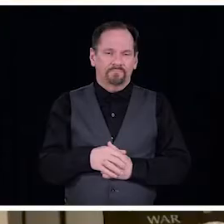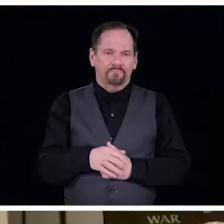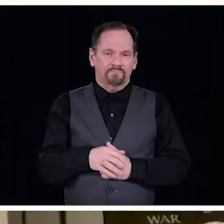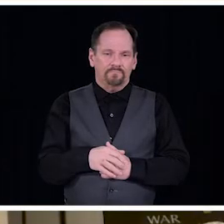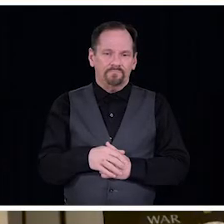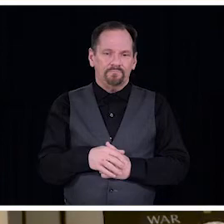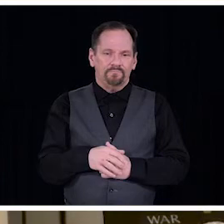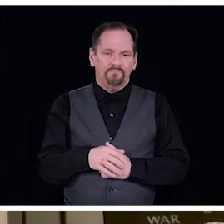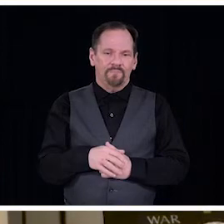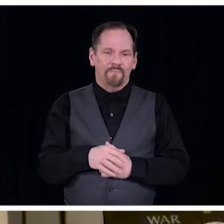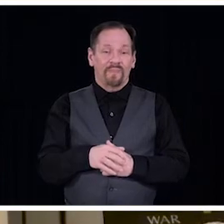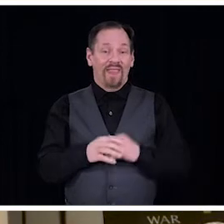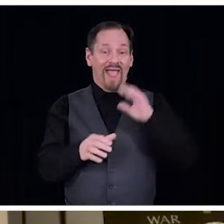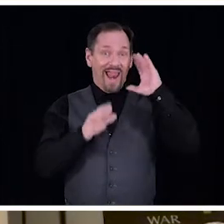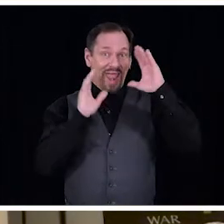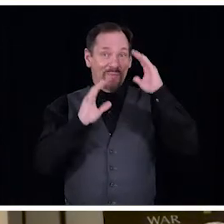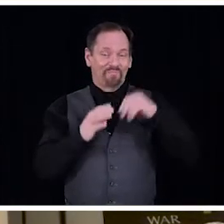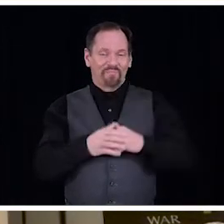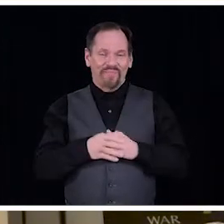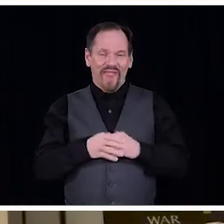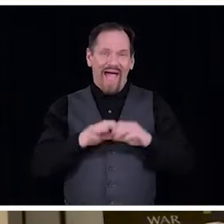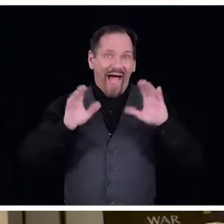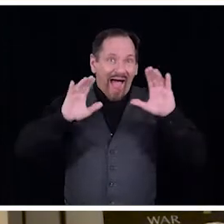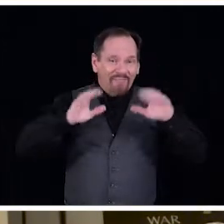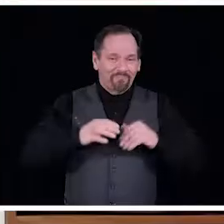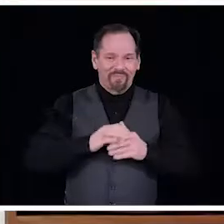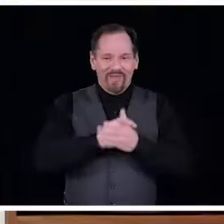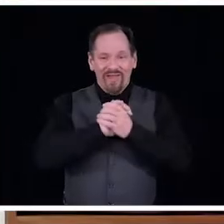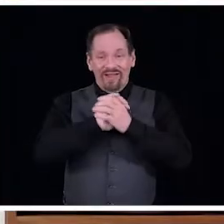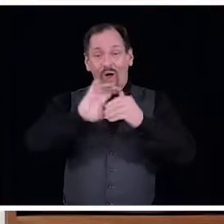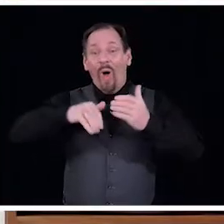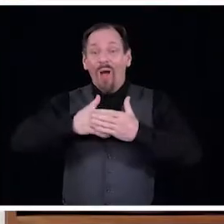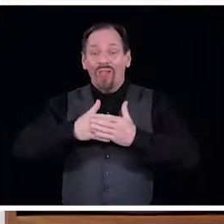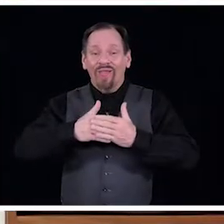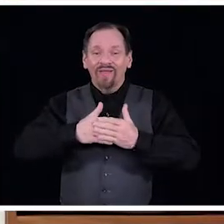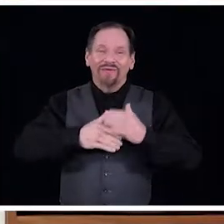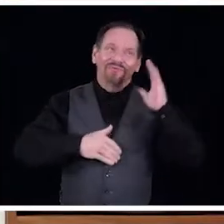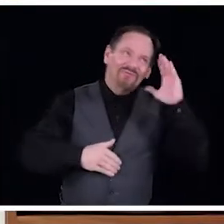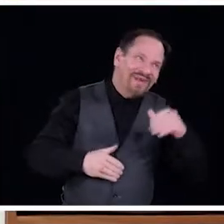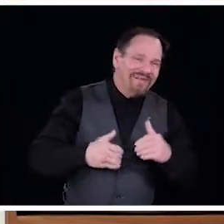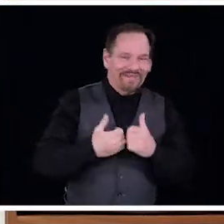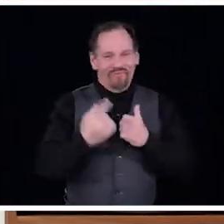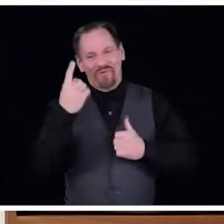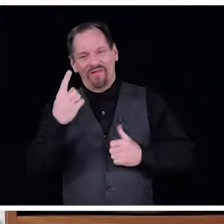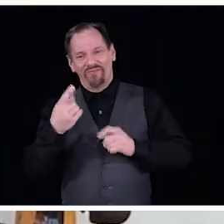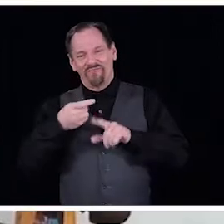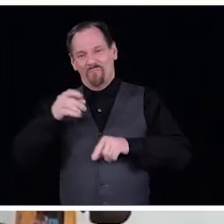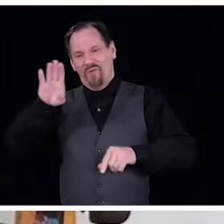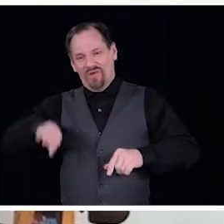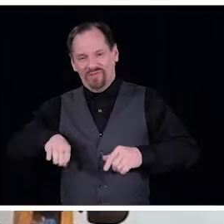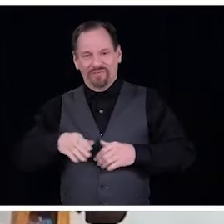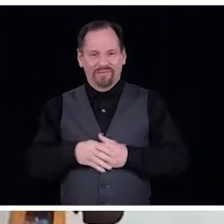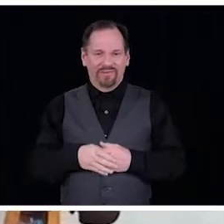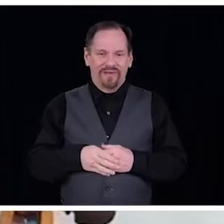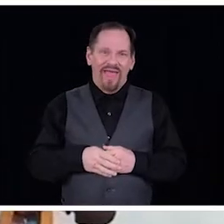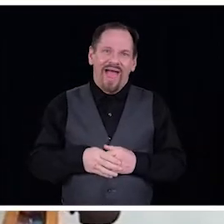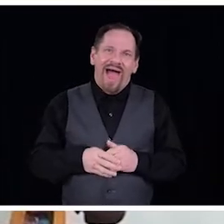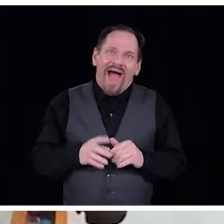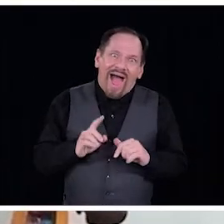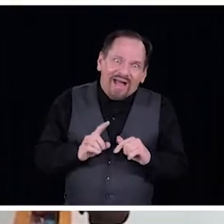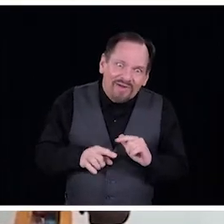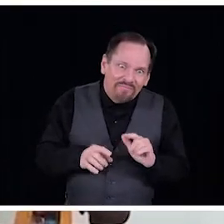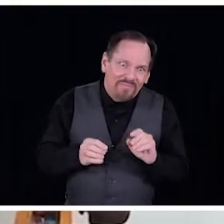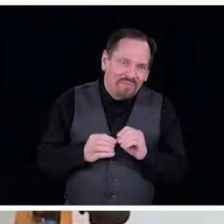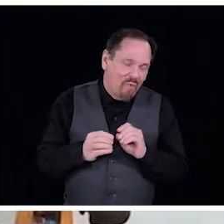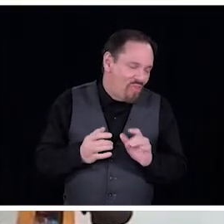Hello. Hi, everyone. Congratulations to all the graduates. Greetings, everyone, from Boston. I couldn't be more